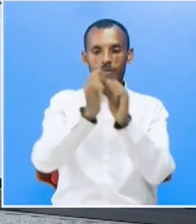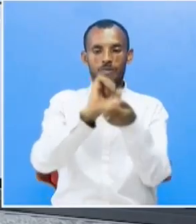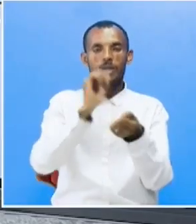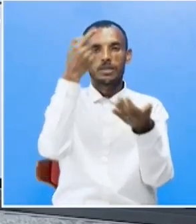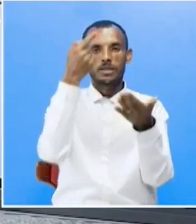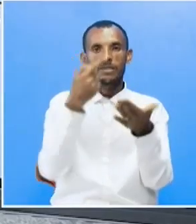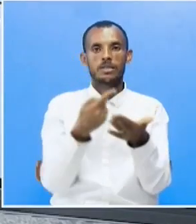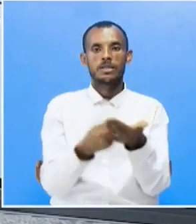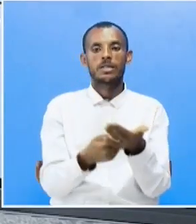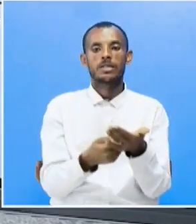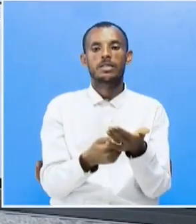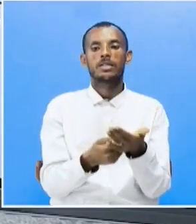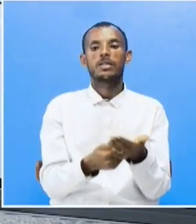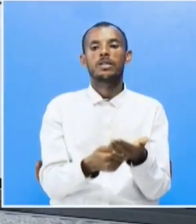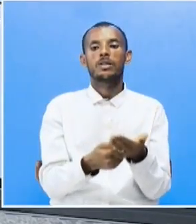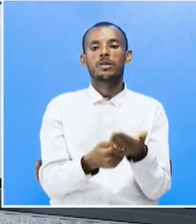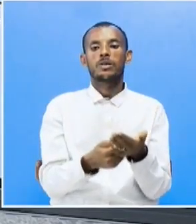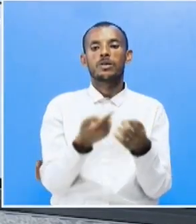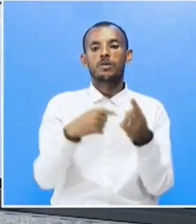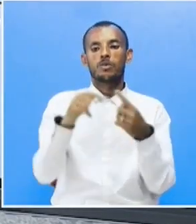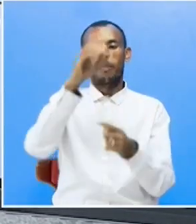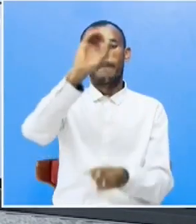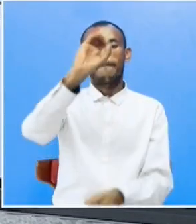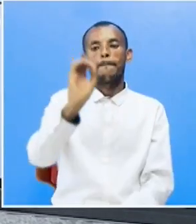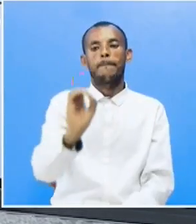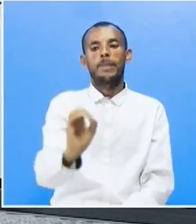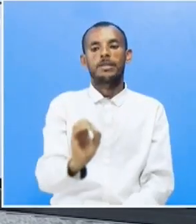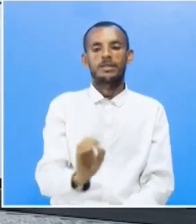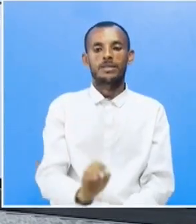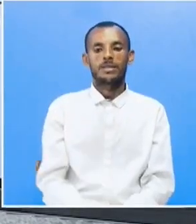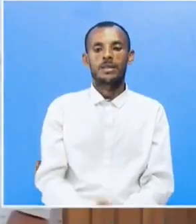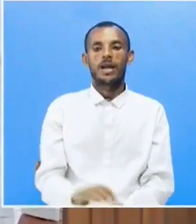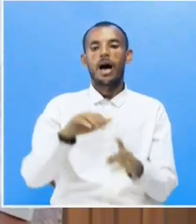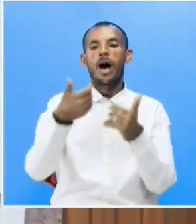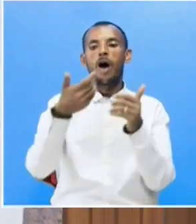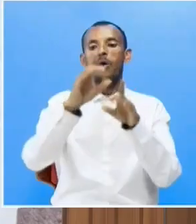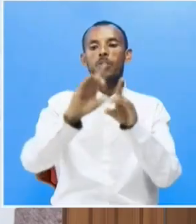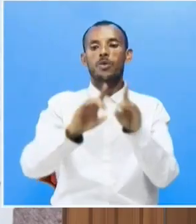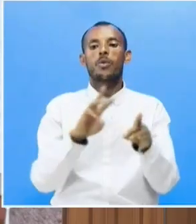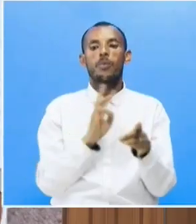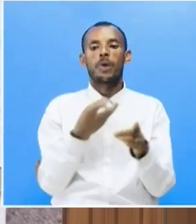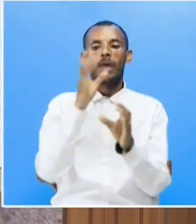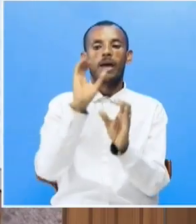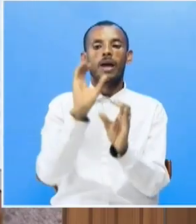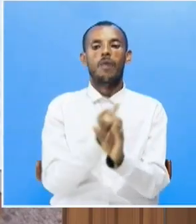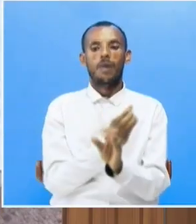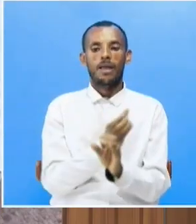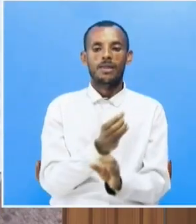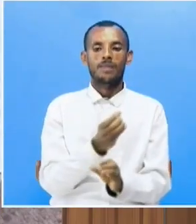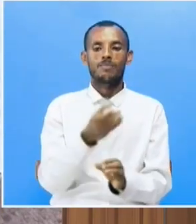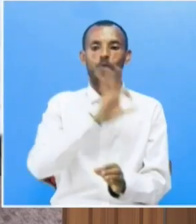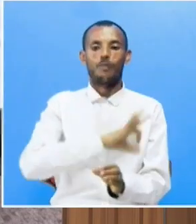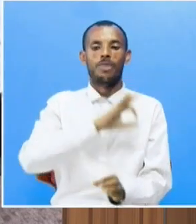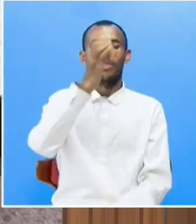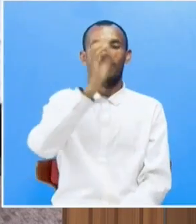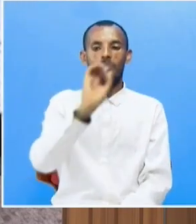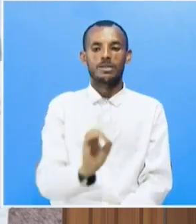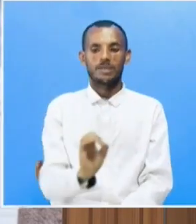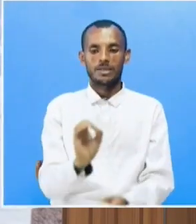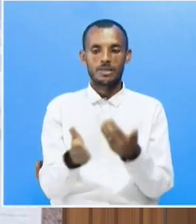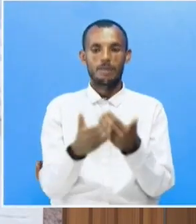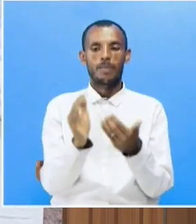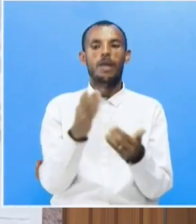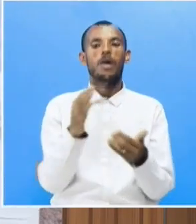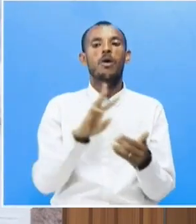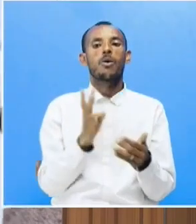this into percent. How do we calculate profit percent? Simply,